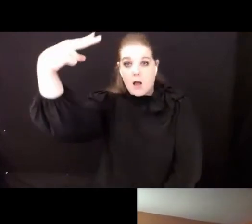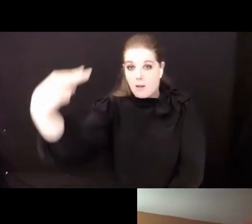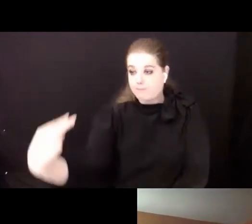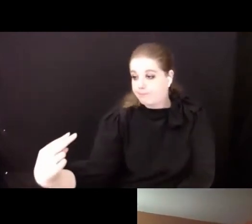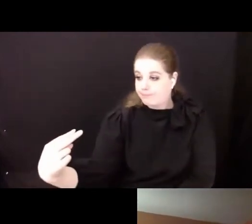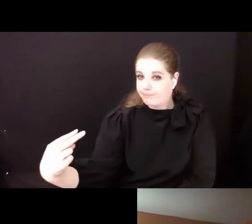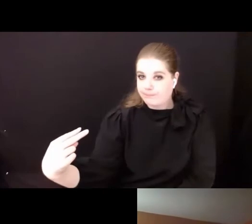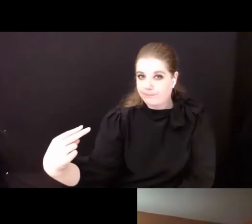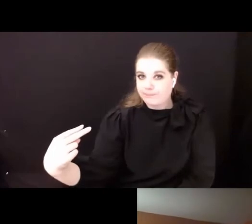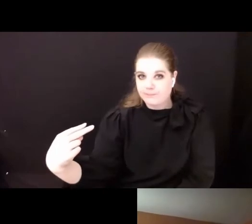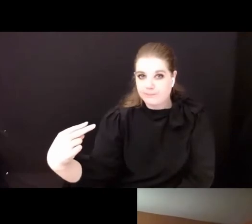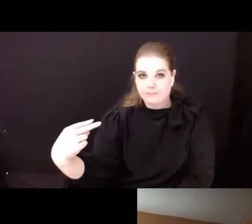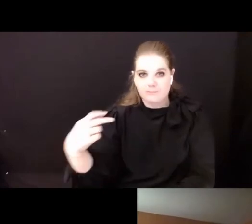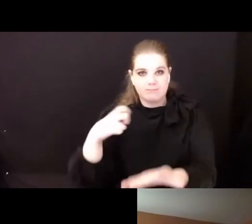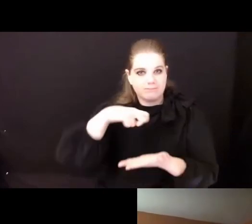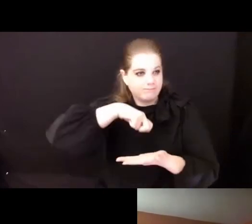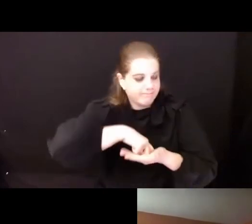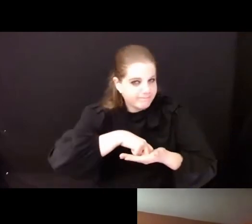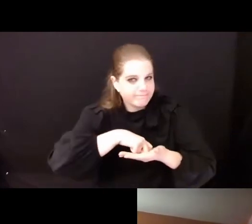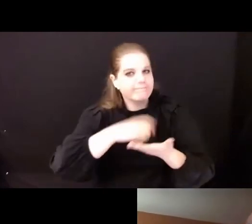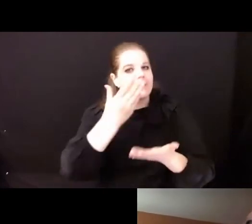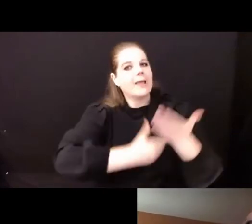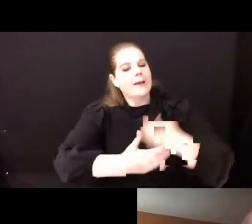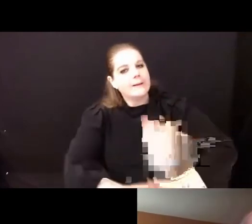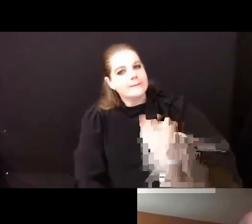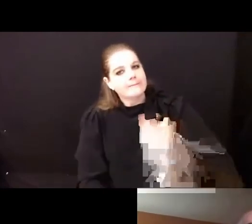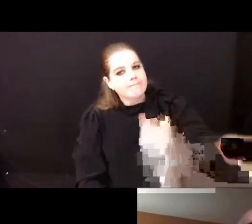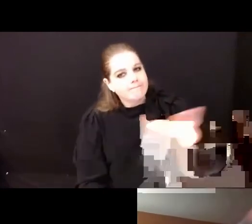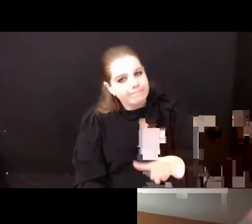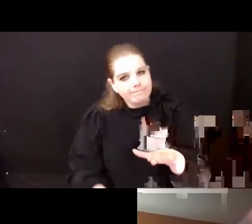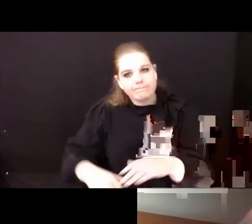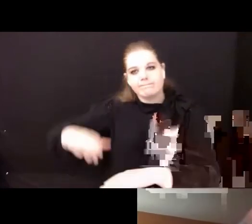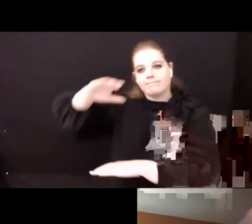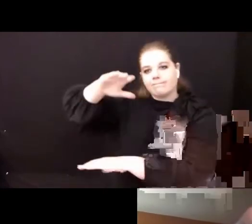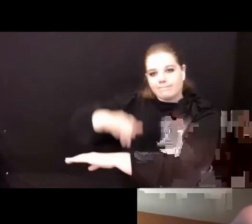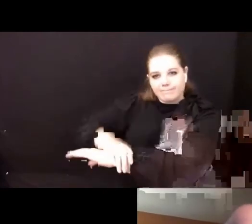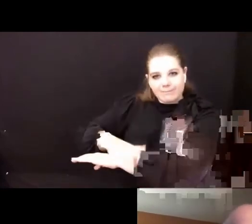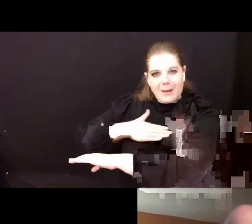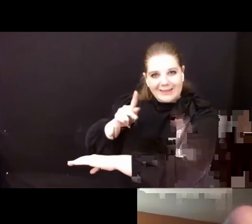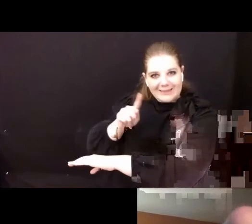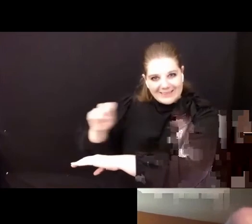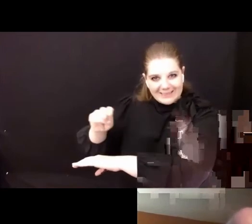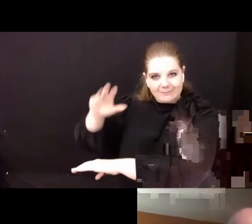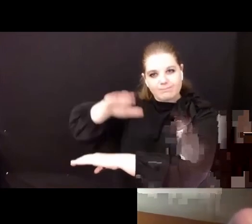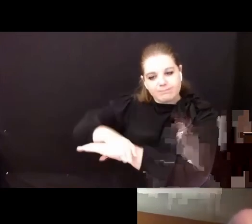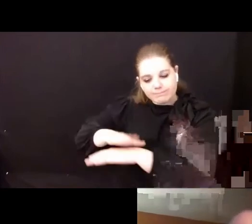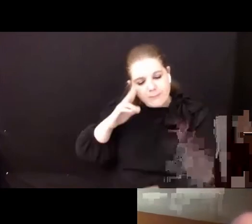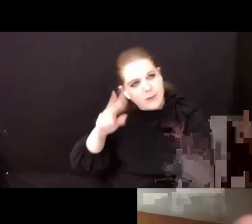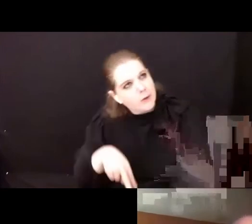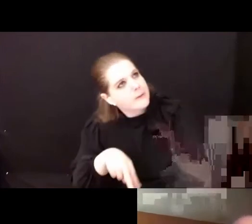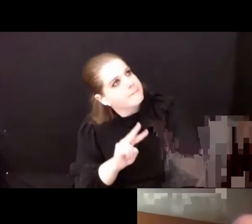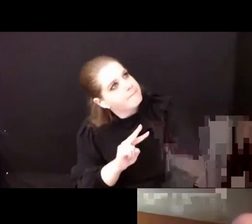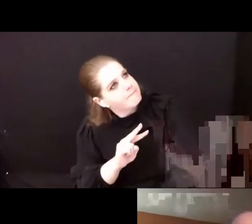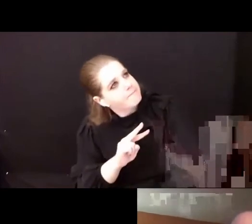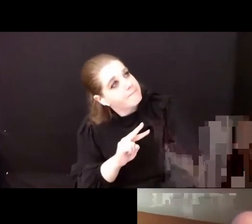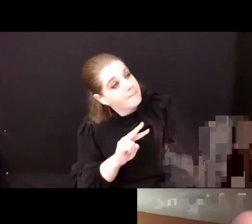beside me, put her hand on my knee, looked up at me and said,